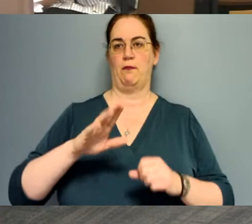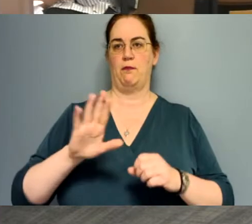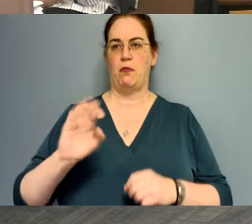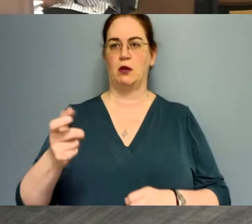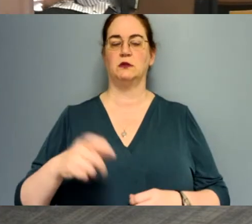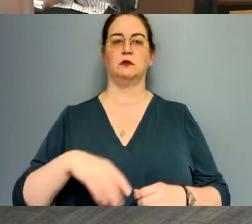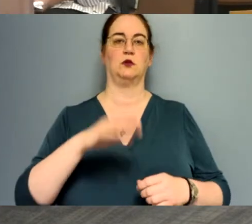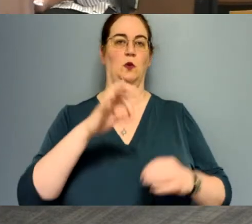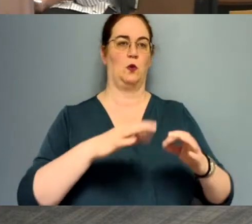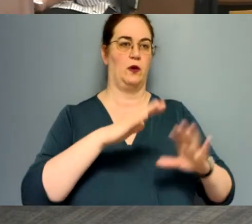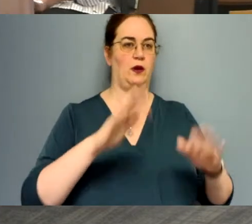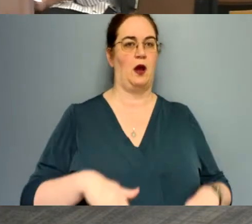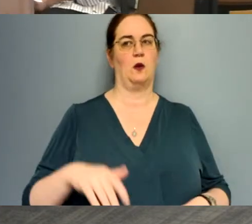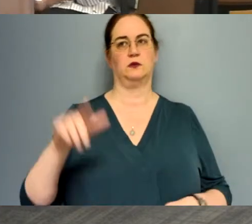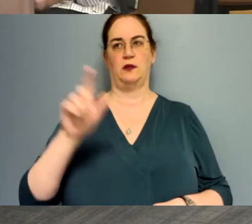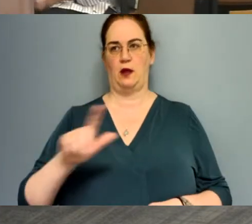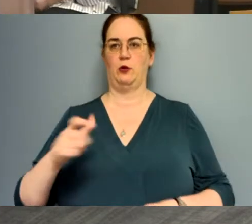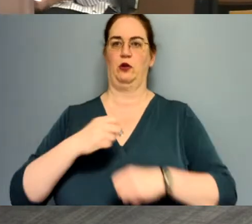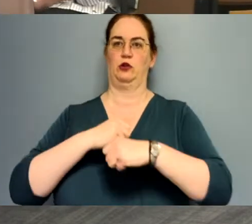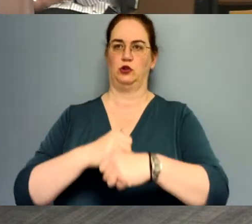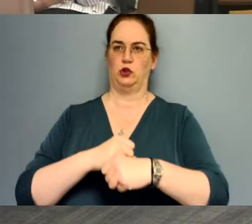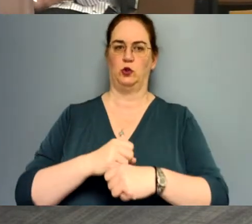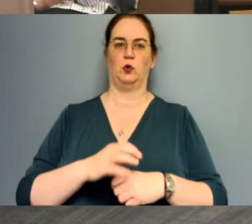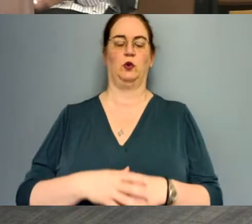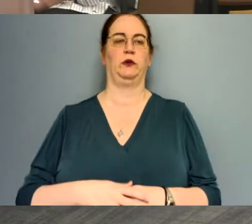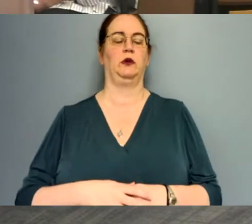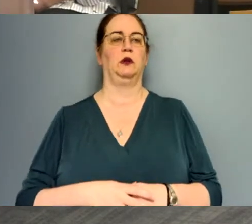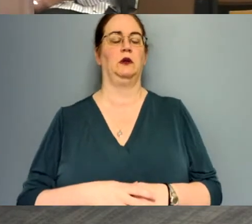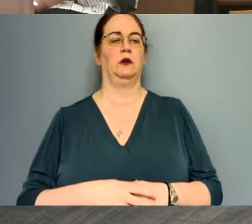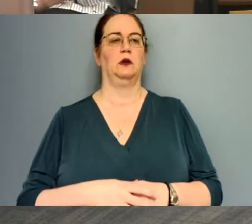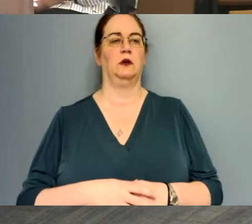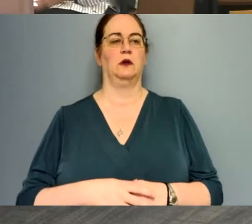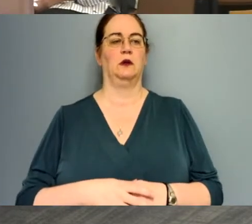in the libraries, they're secured. They're